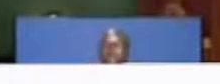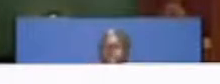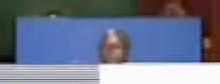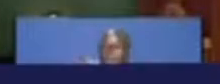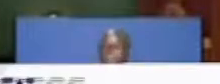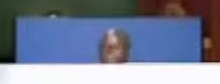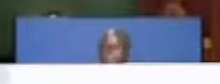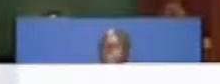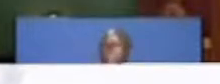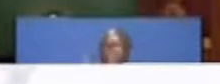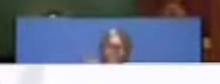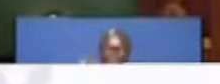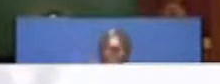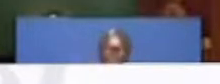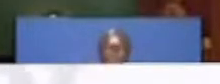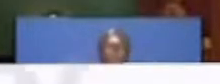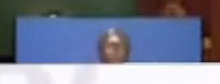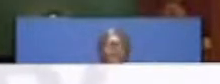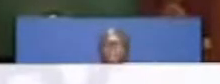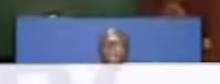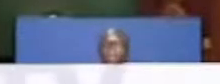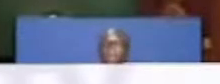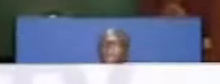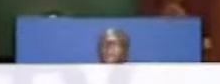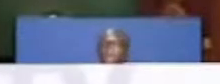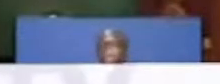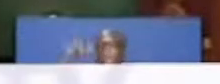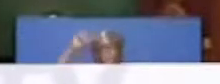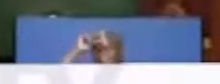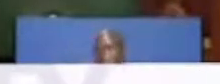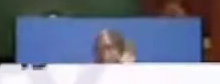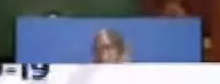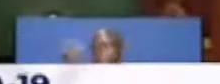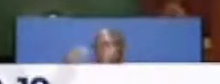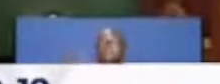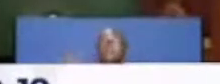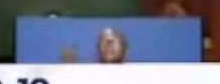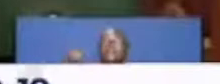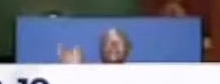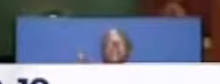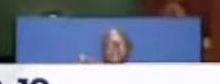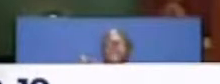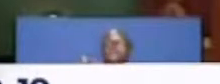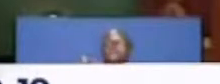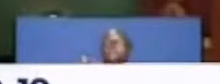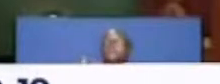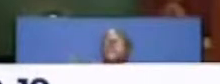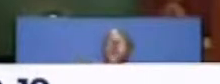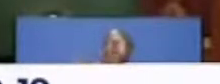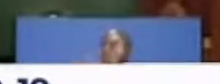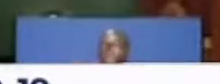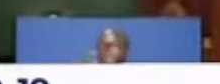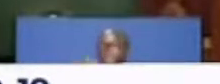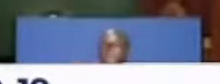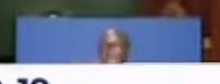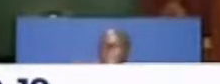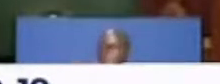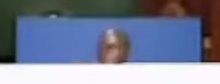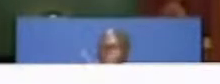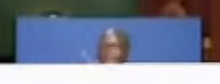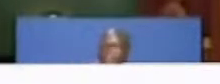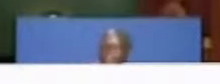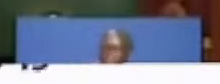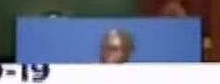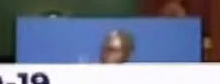dead capital, my administration formed the Kenya Fishing Industries Corporation in 2019 to regulate the exploration of